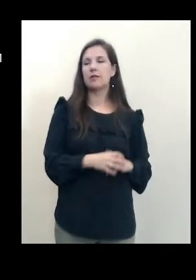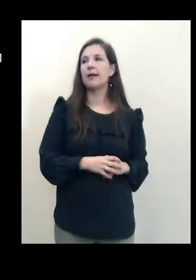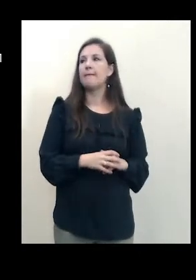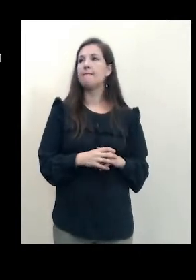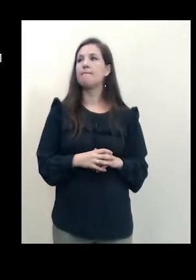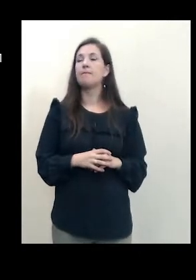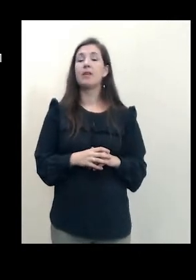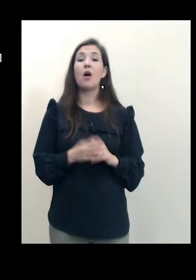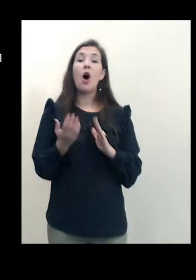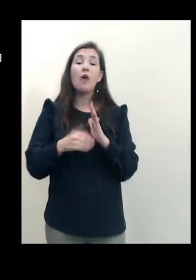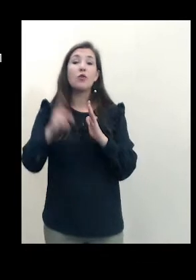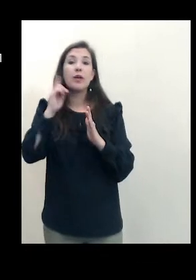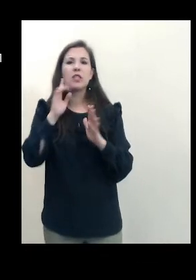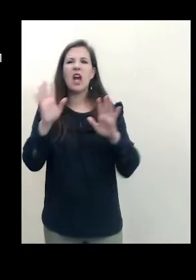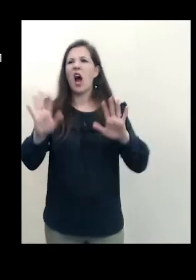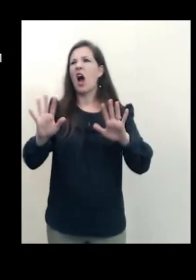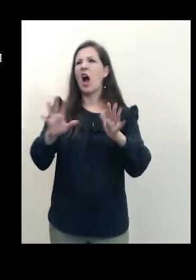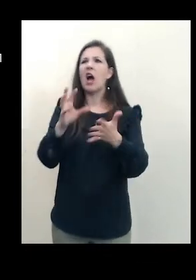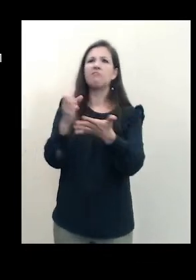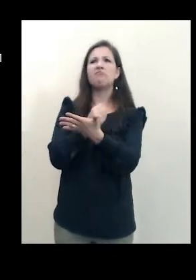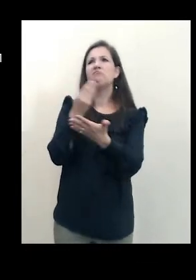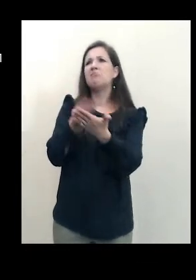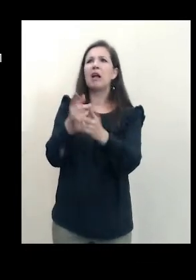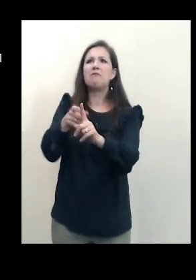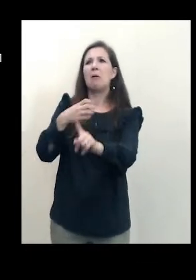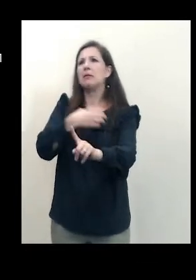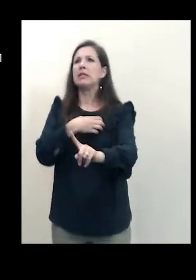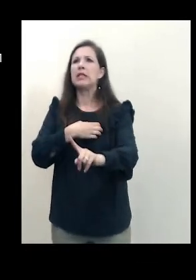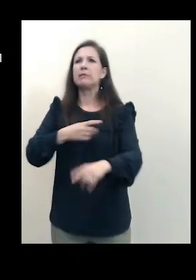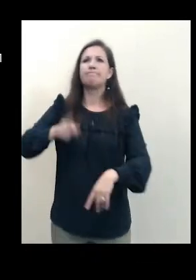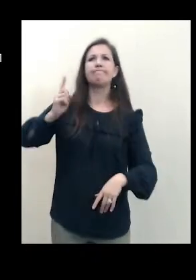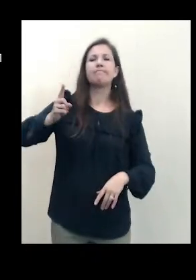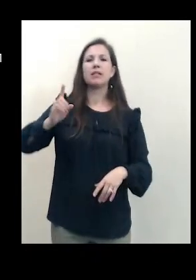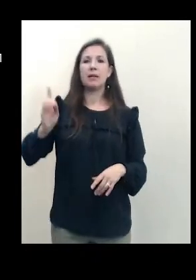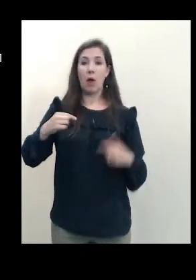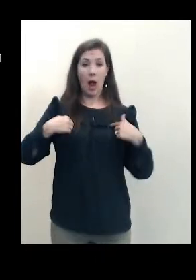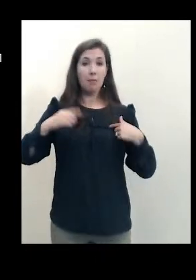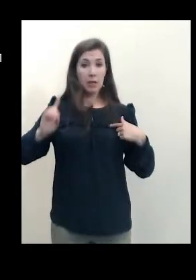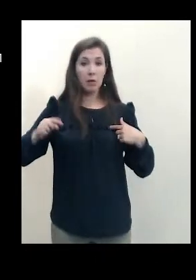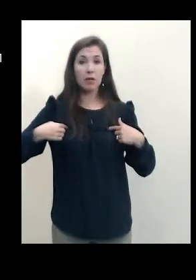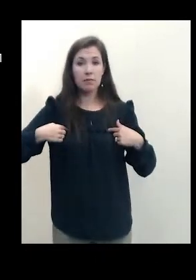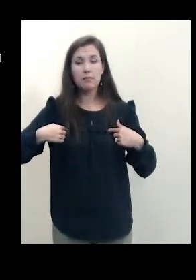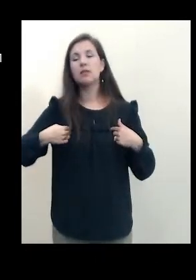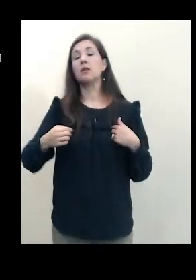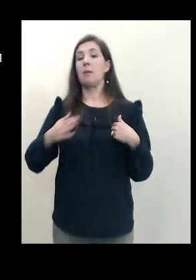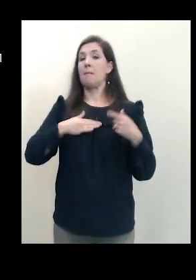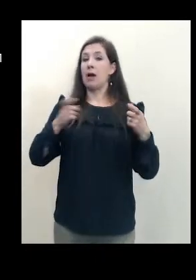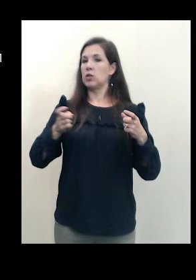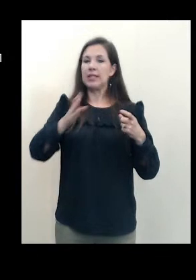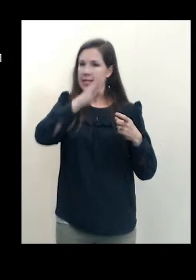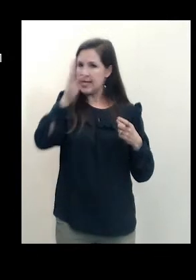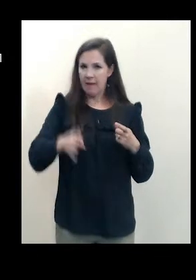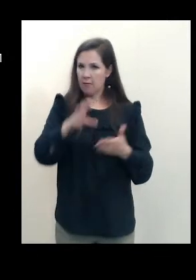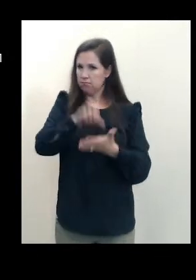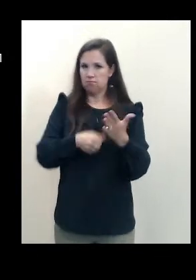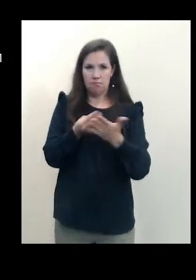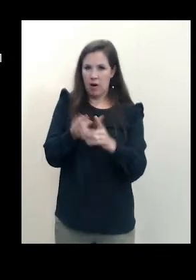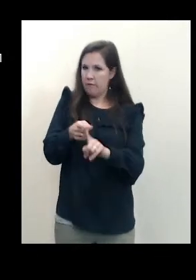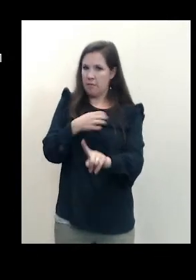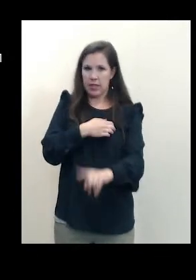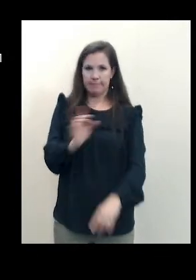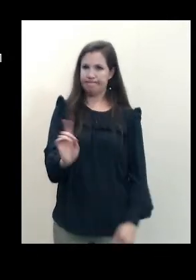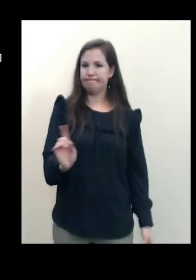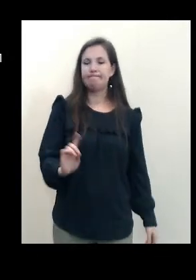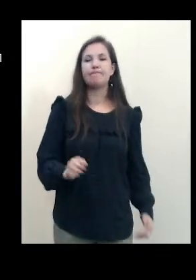hear about defunding the police. People like to point the finger at Democrats. I'm a Democrat, but one thing my administration has never done is defund the police.